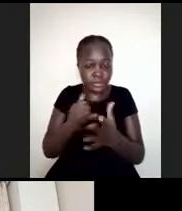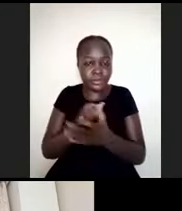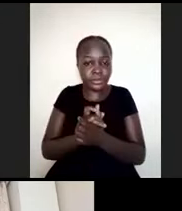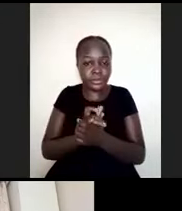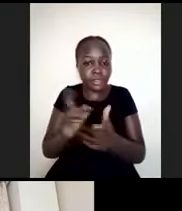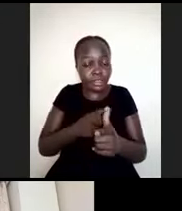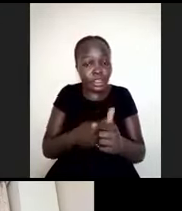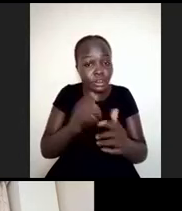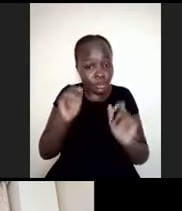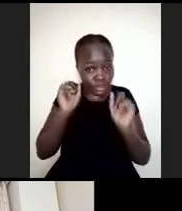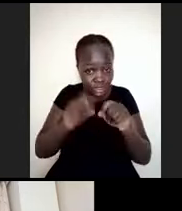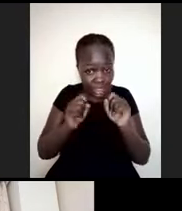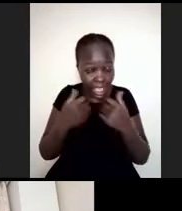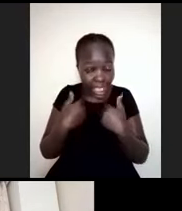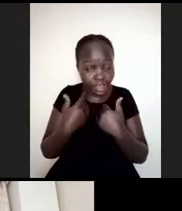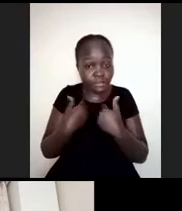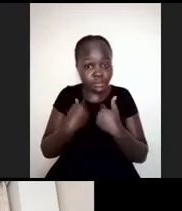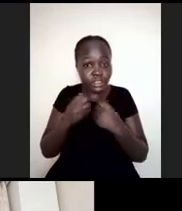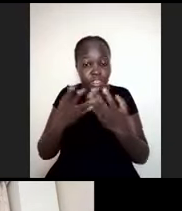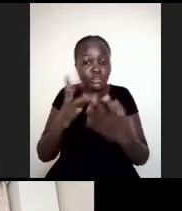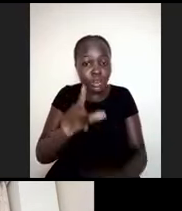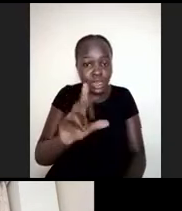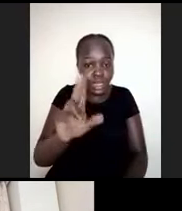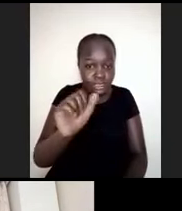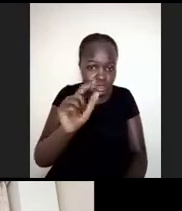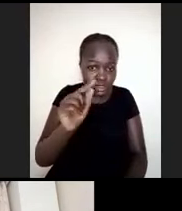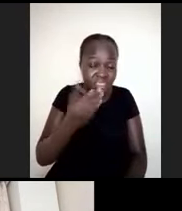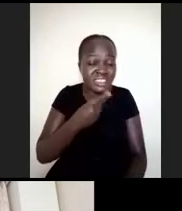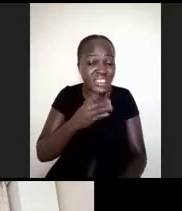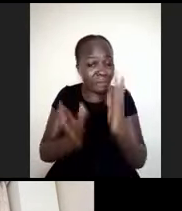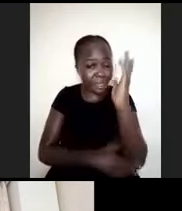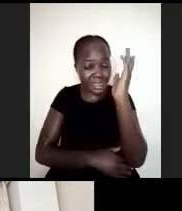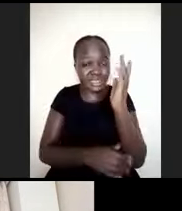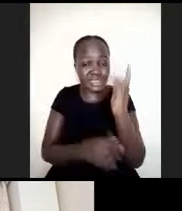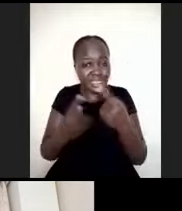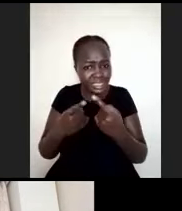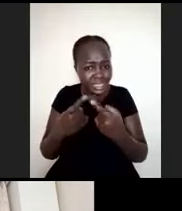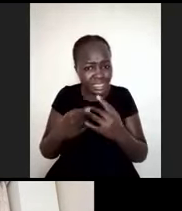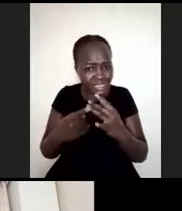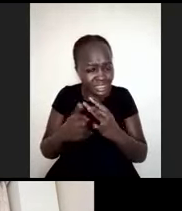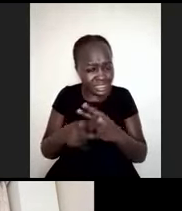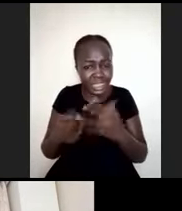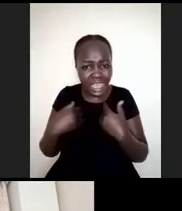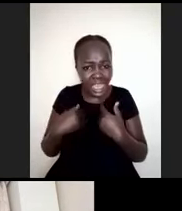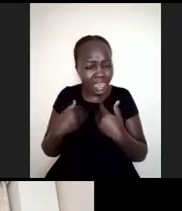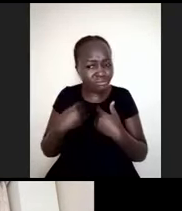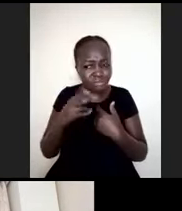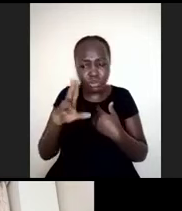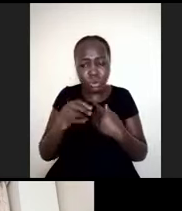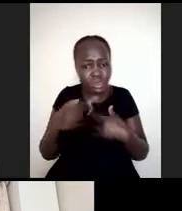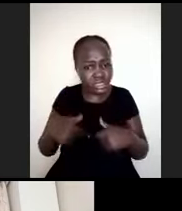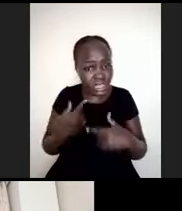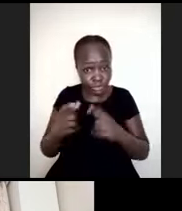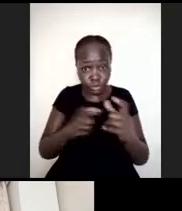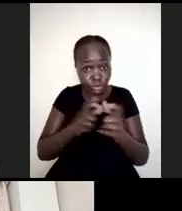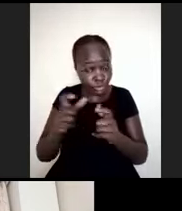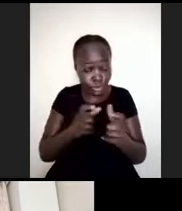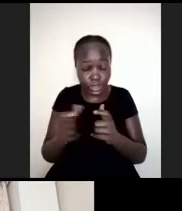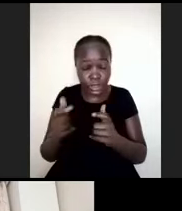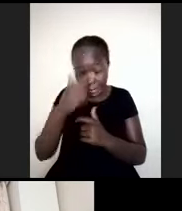you lust, as I've mentioned. It brings you start to lack self-control, yeah,